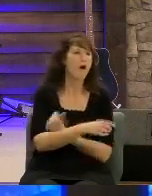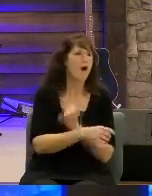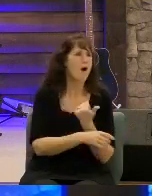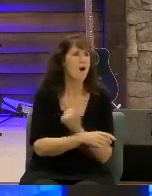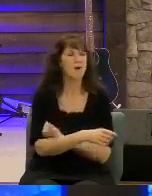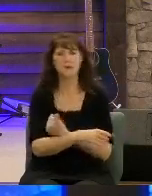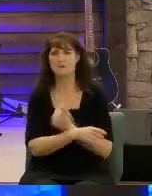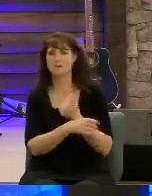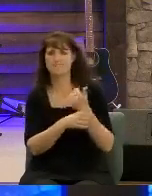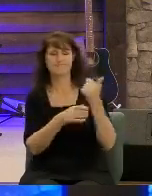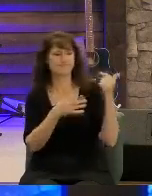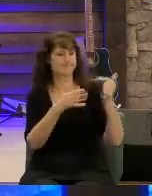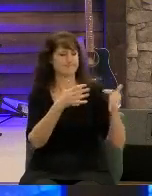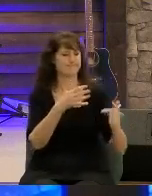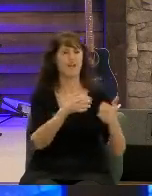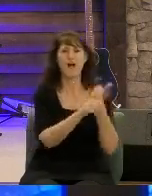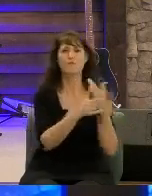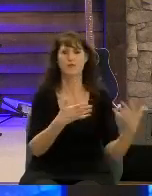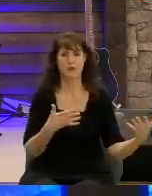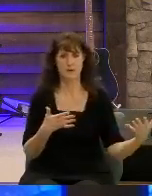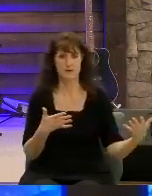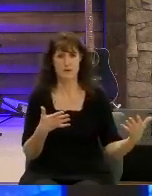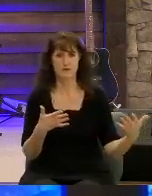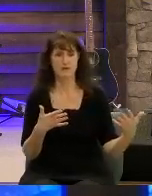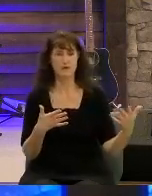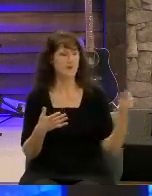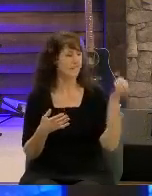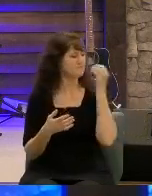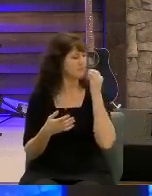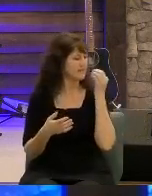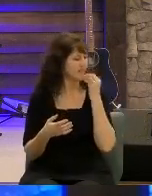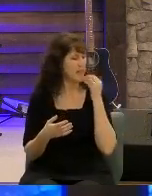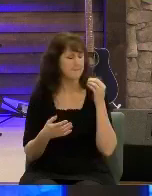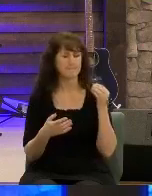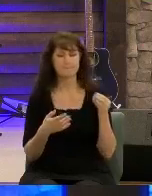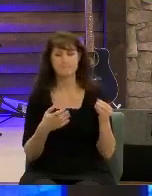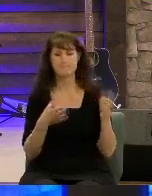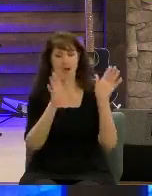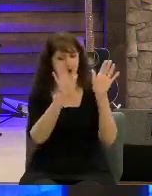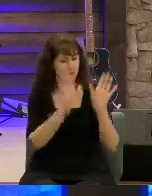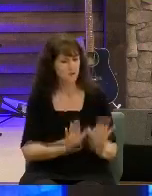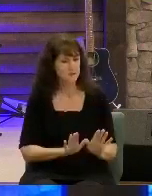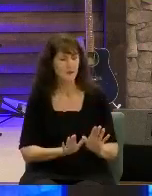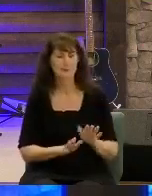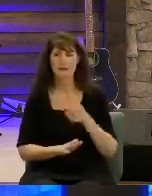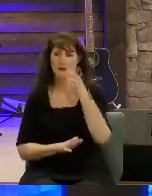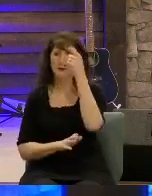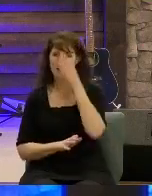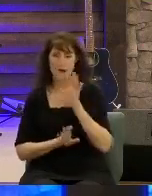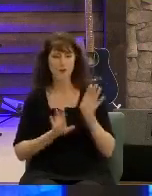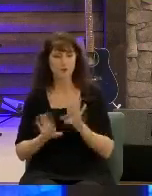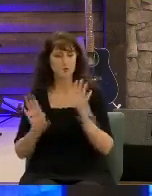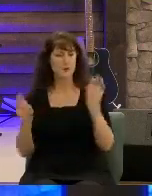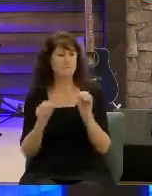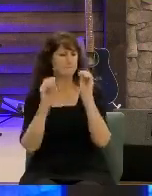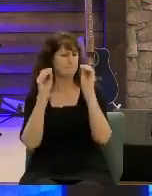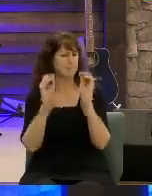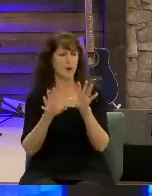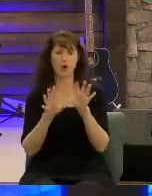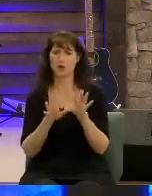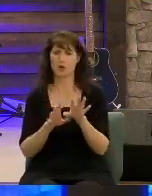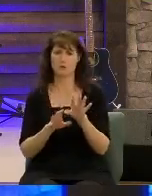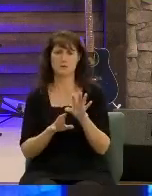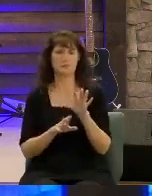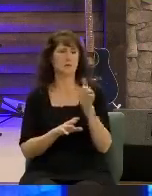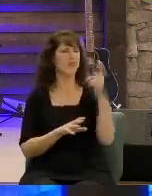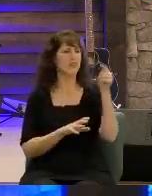It's everything. Everything. They feed them every Sunday morning. And God is doing miracles. The real church. You know what?